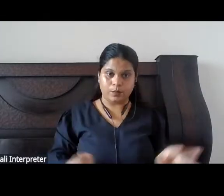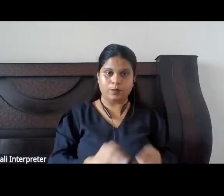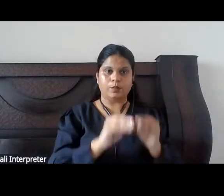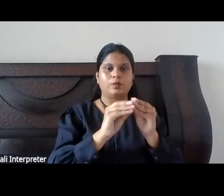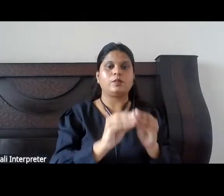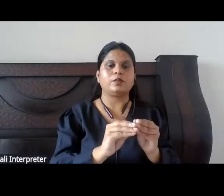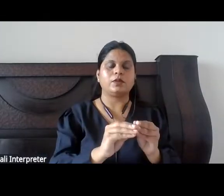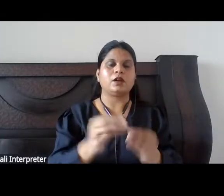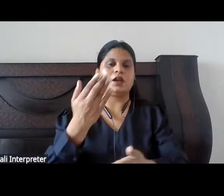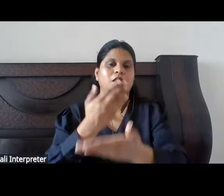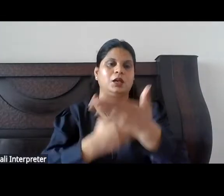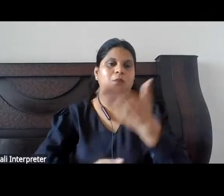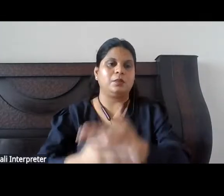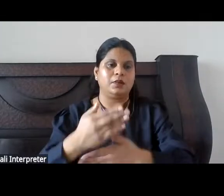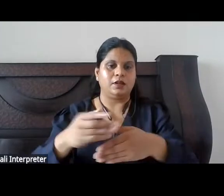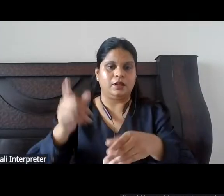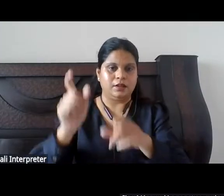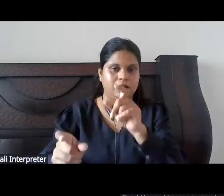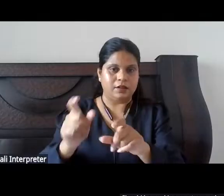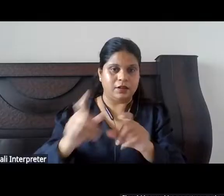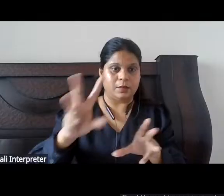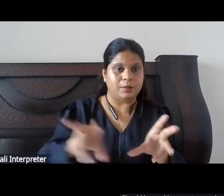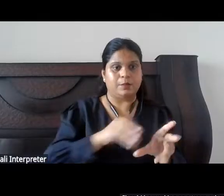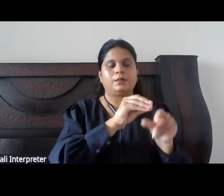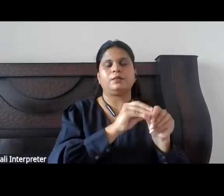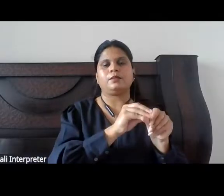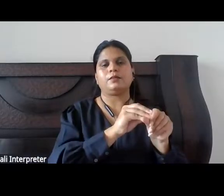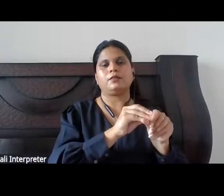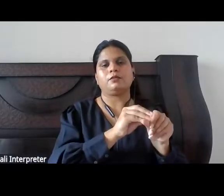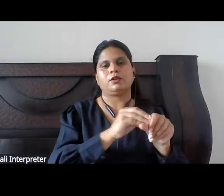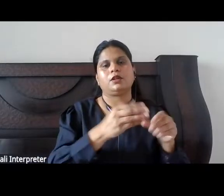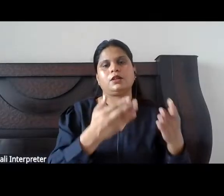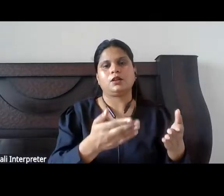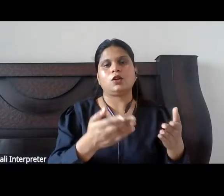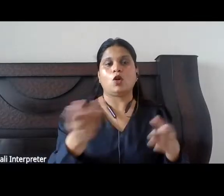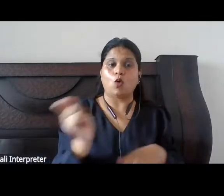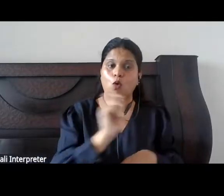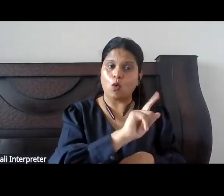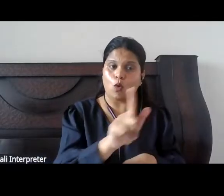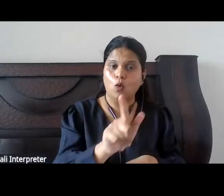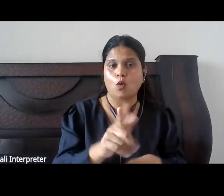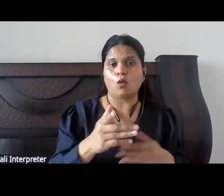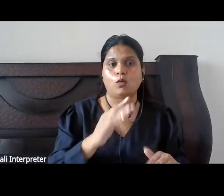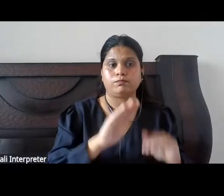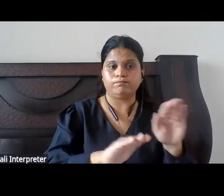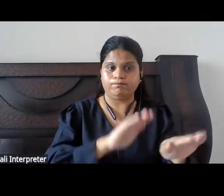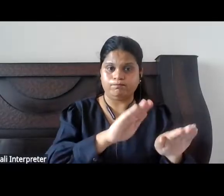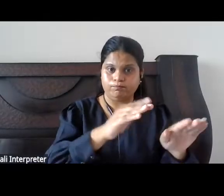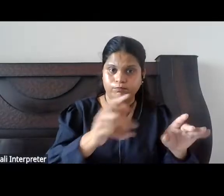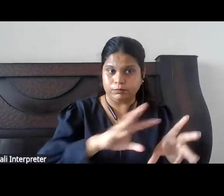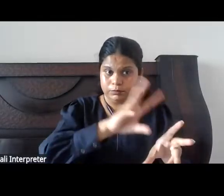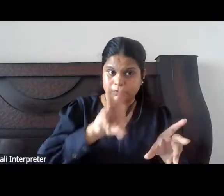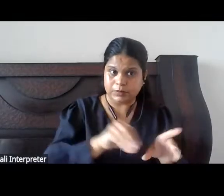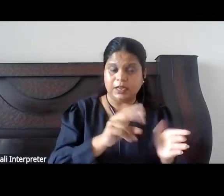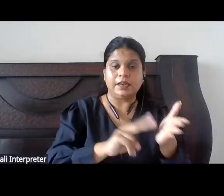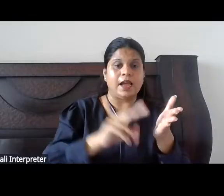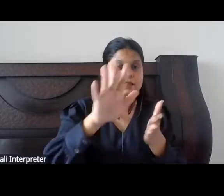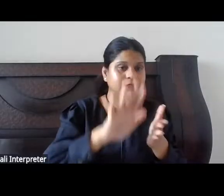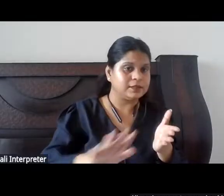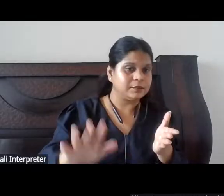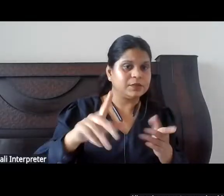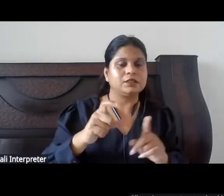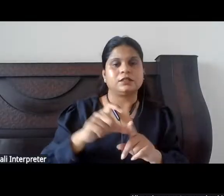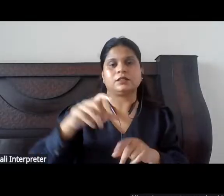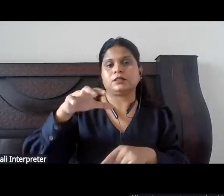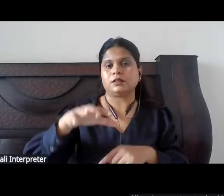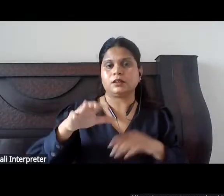disabilities should definitely be a part. So in every step, we should be involved at the national level, at the decision making level, at